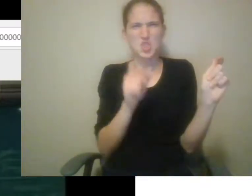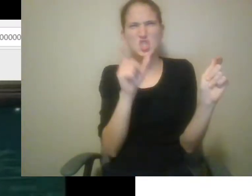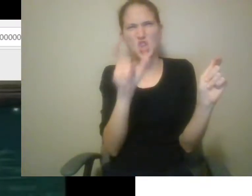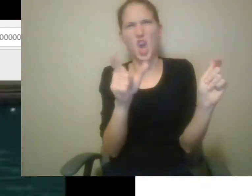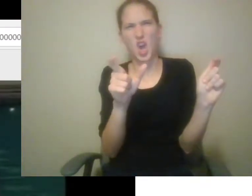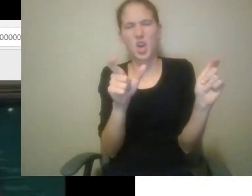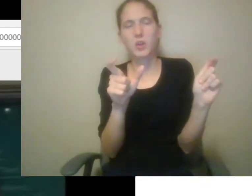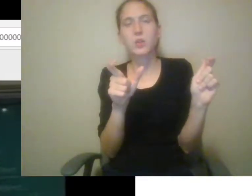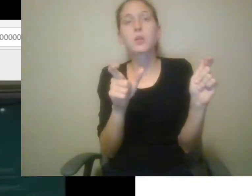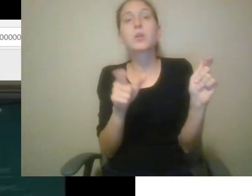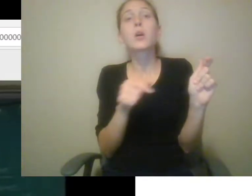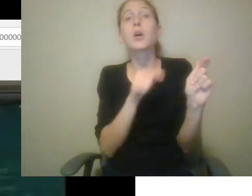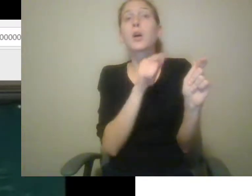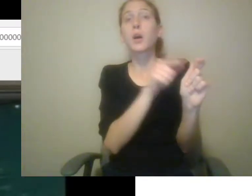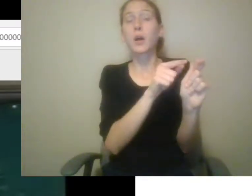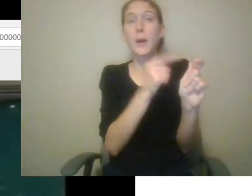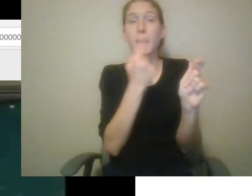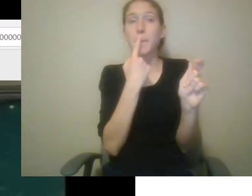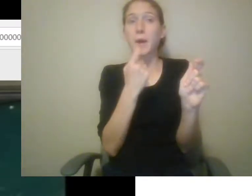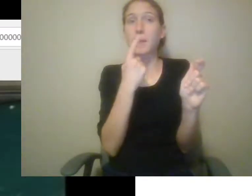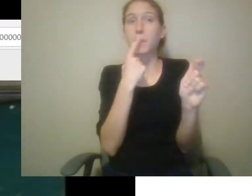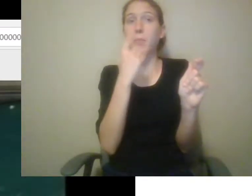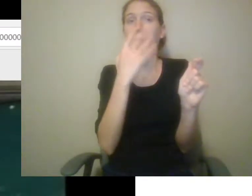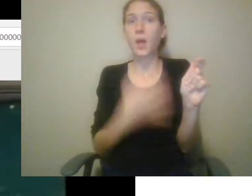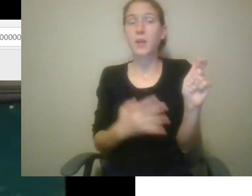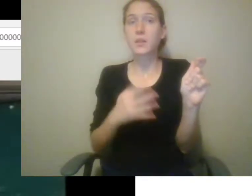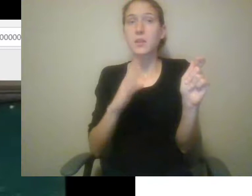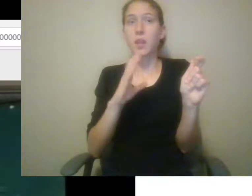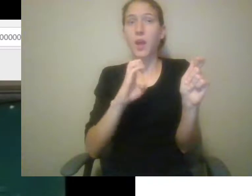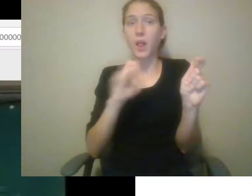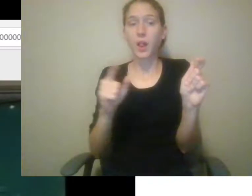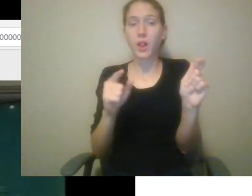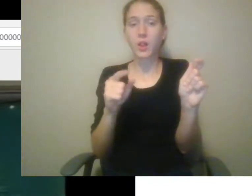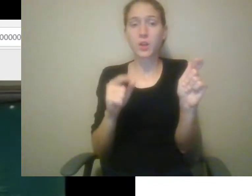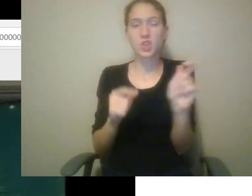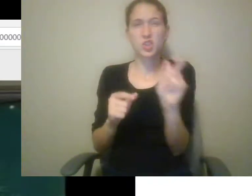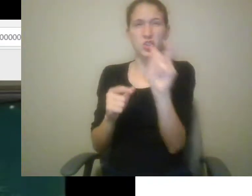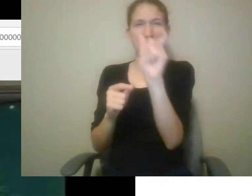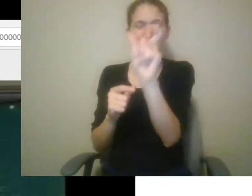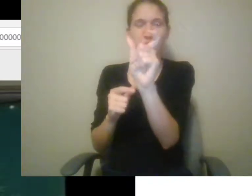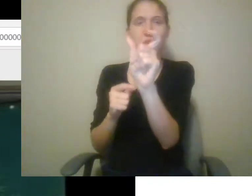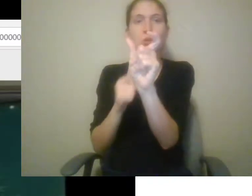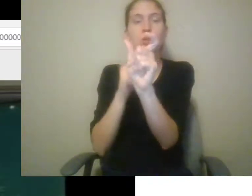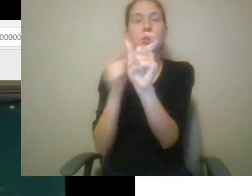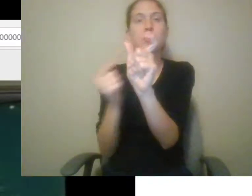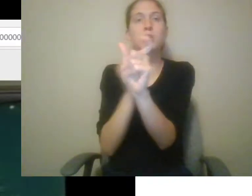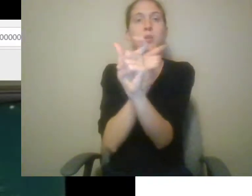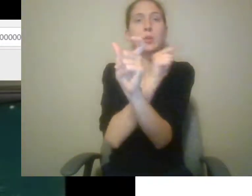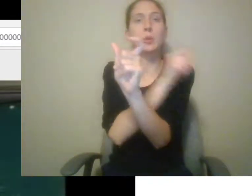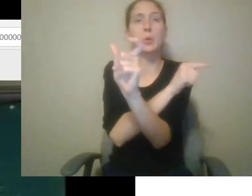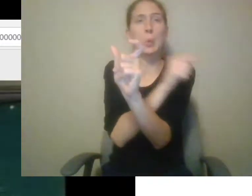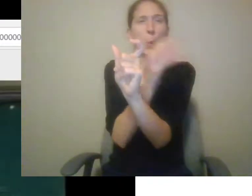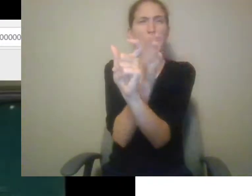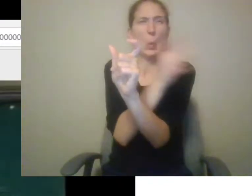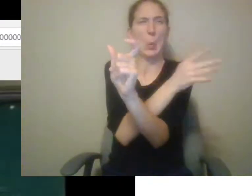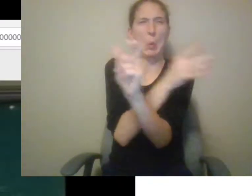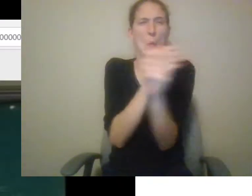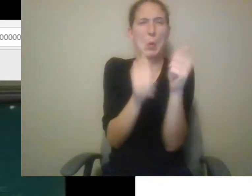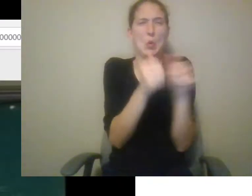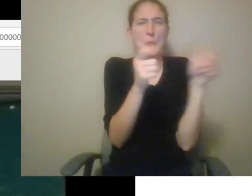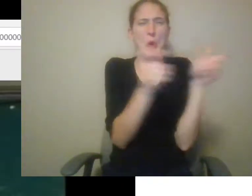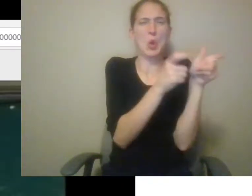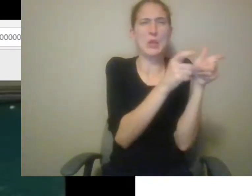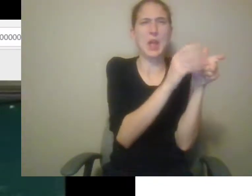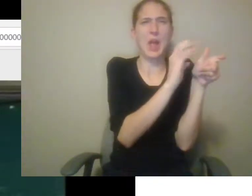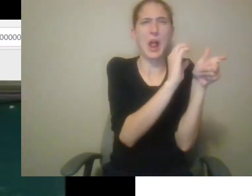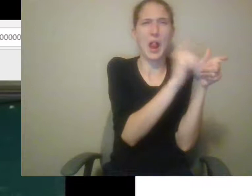take one red blood cell and we look at the smallest cells that we know about, all right, those cells are